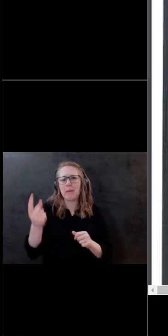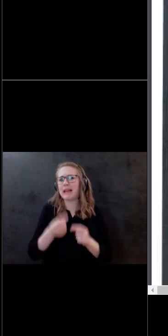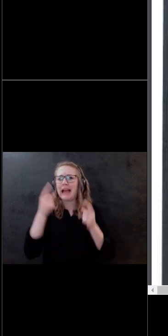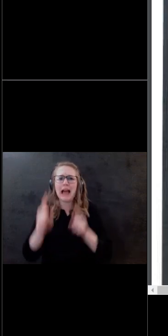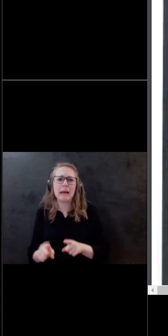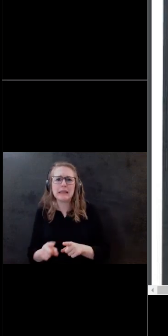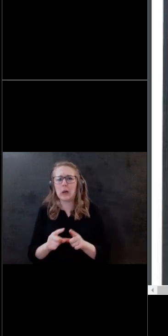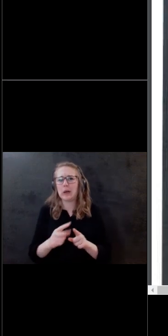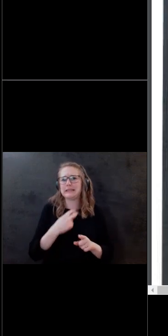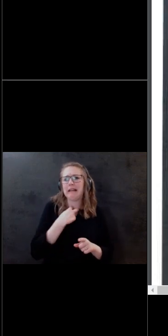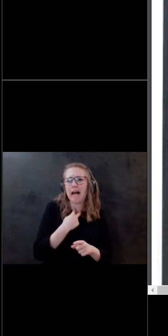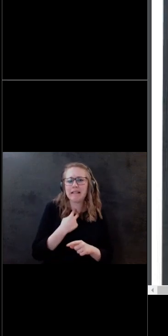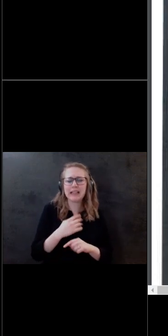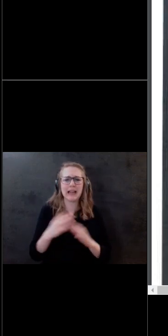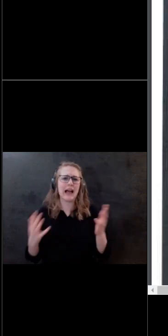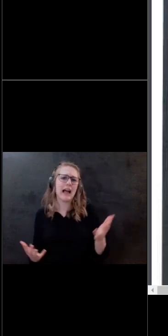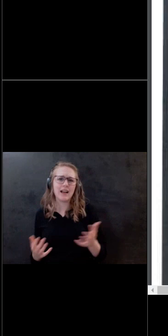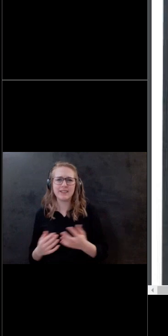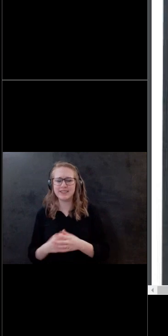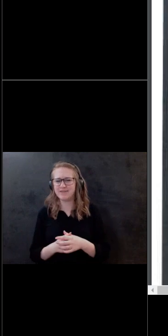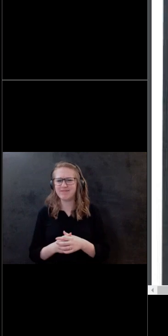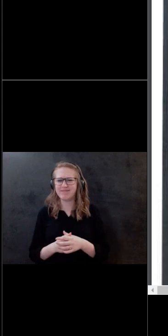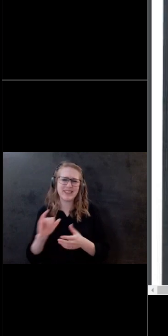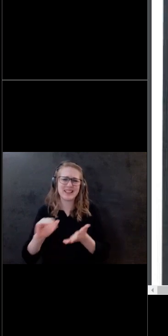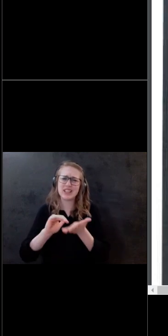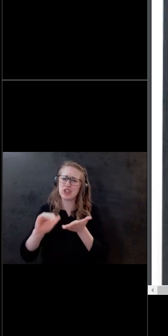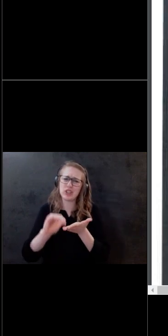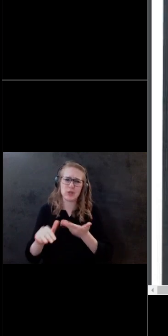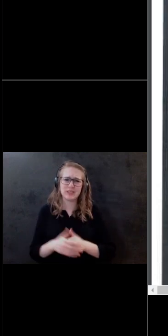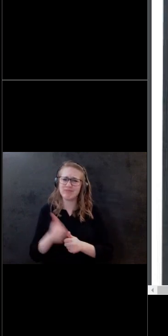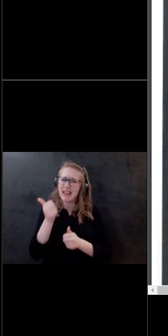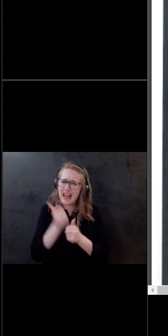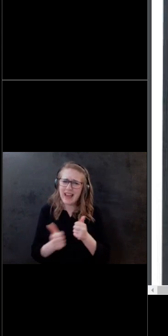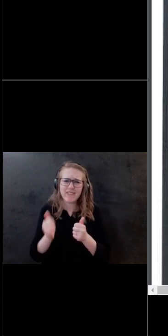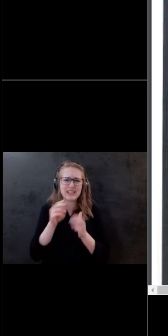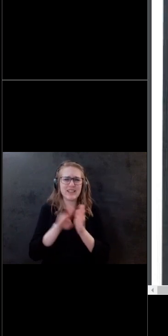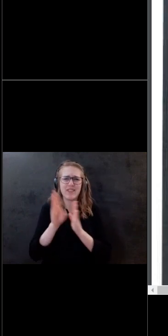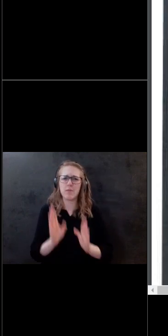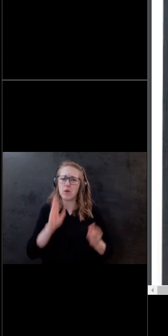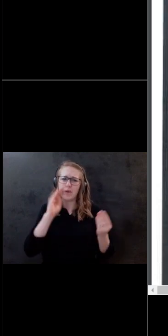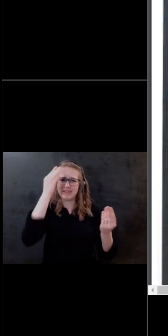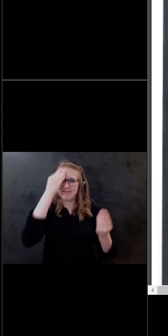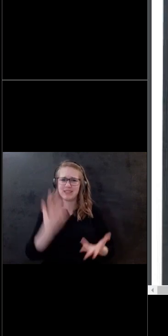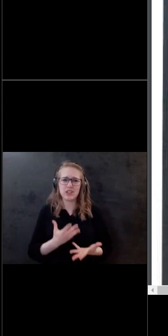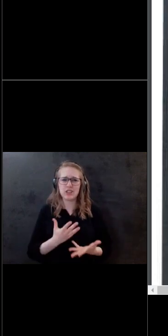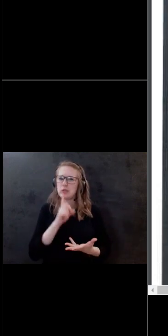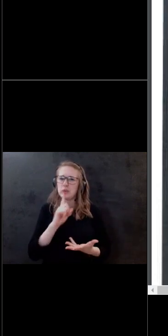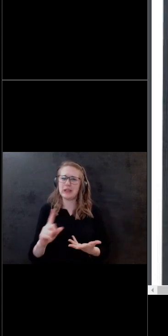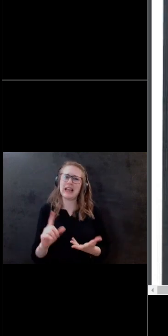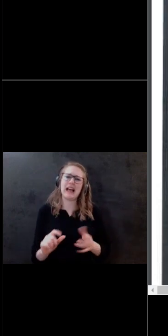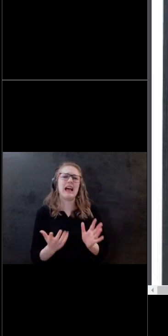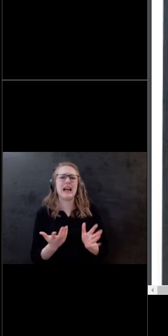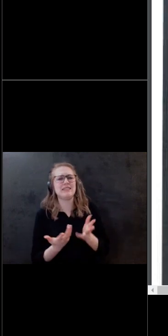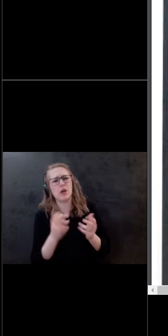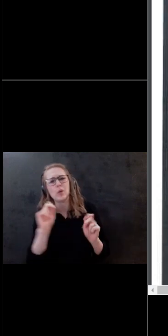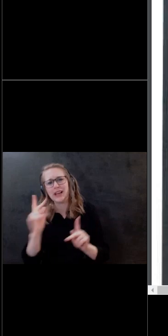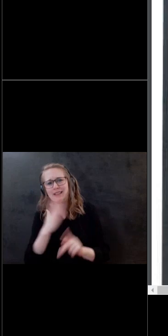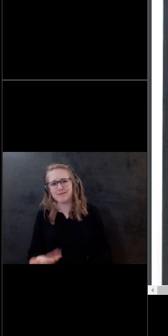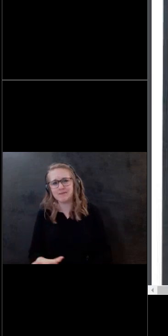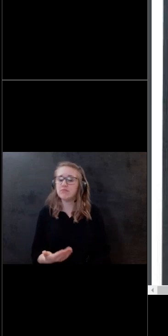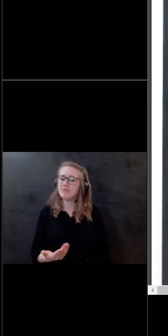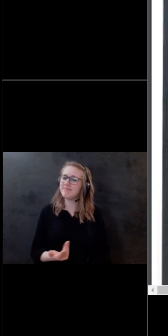or stalling is an excuse that every developer will tell us, you know, just to twist our arms. It's time to